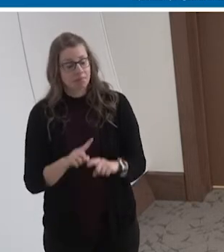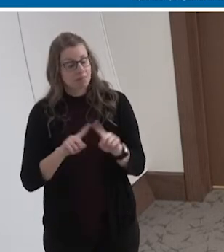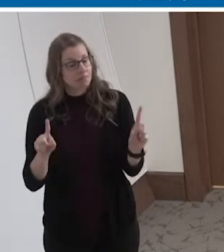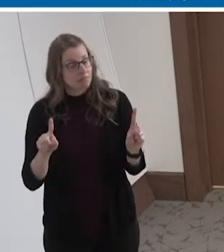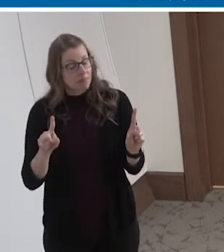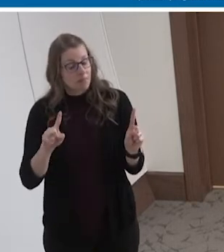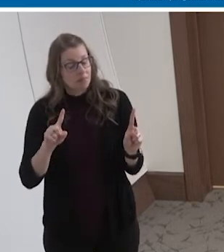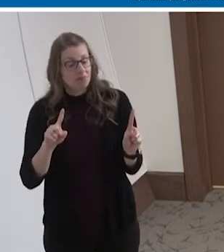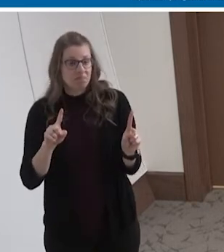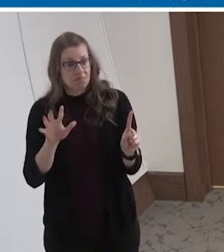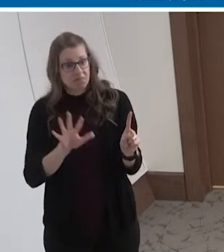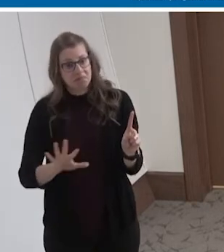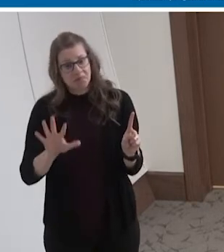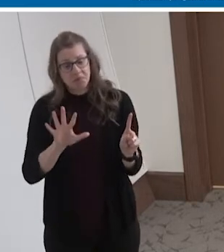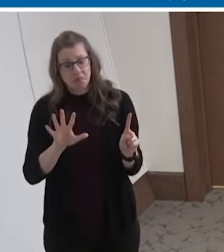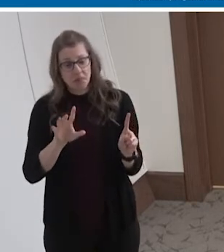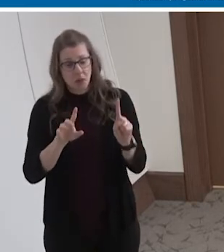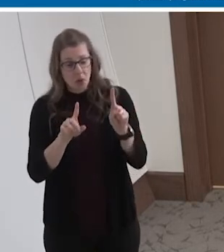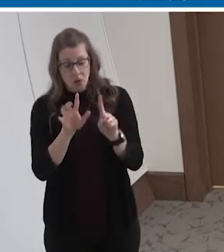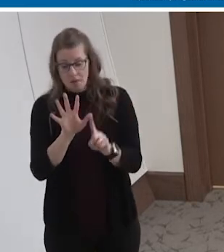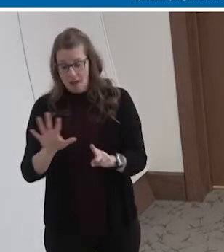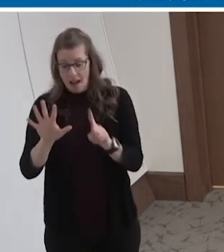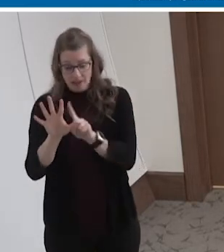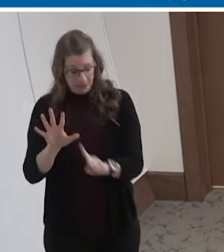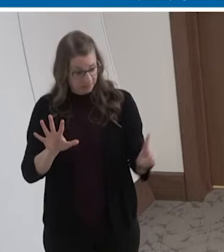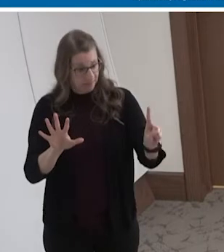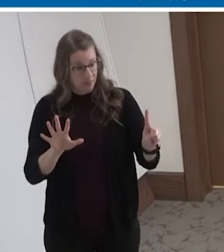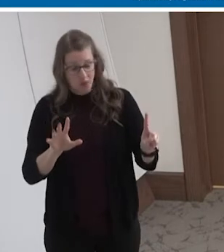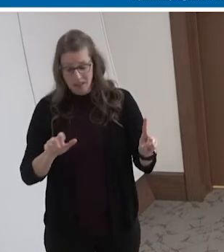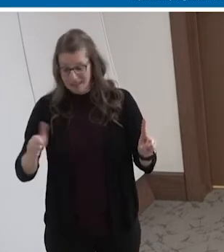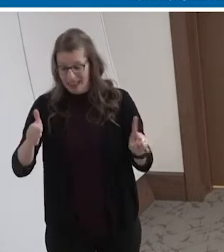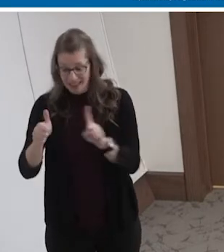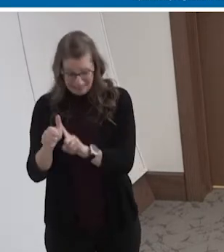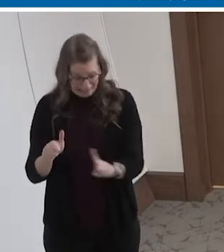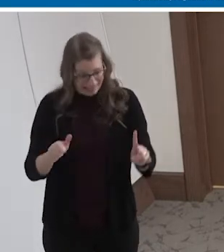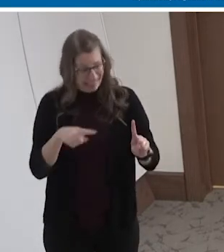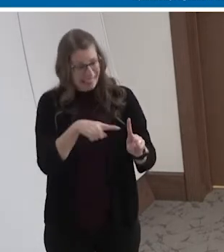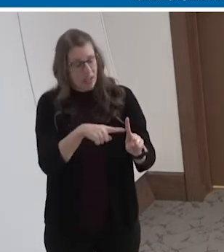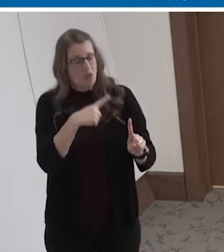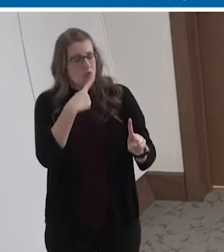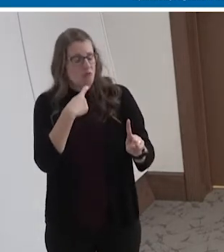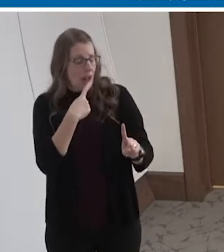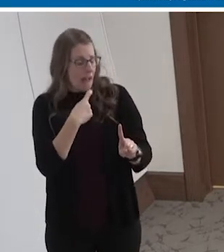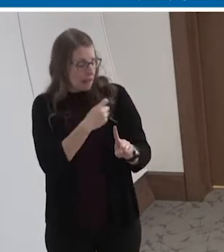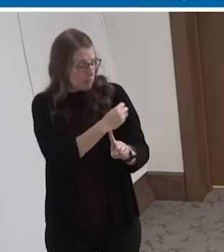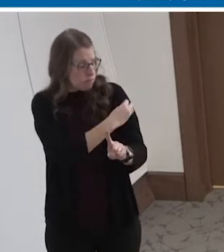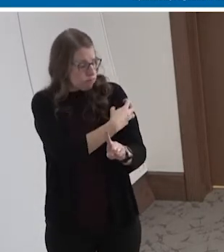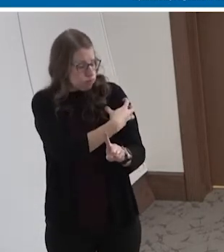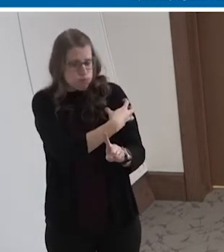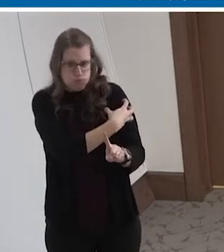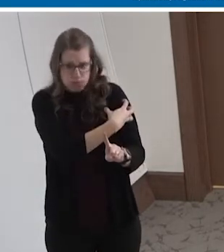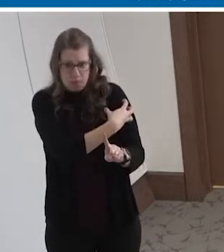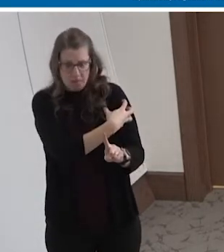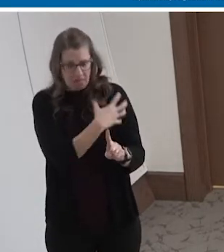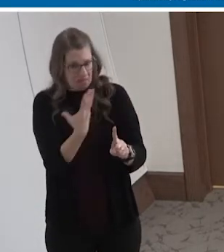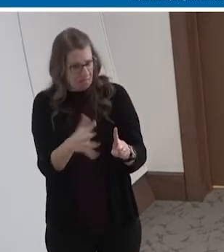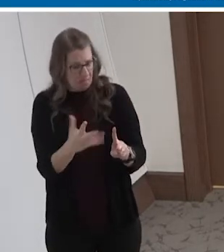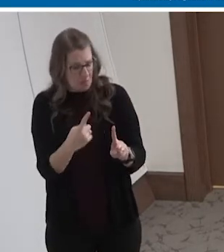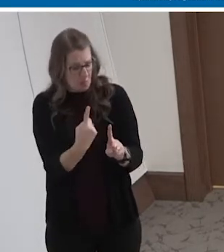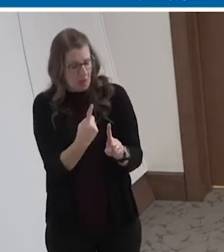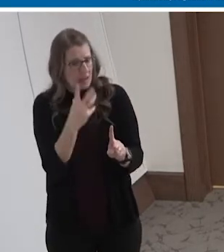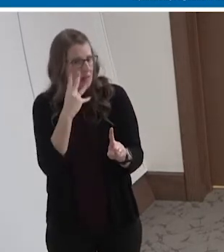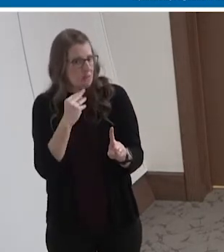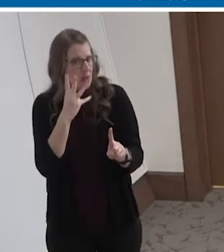only about 1 in 5 or 1 in 10 had any sort of redness or swelling.